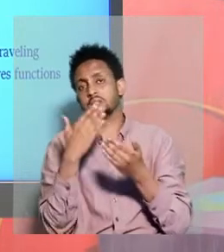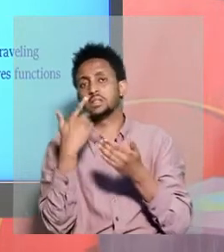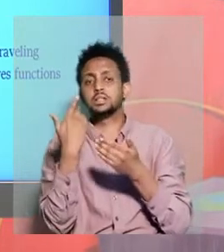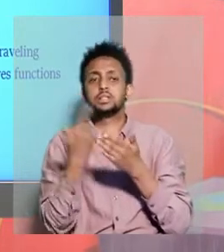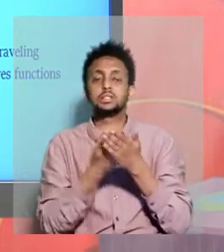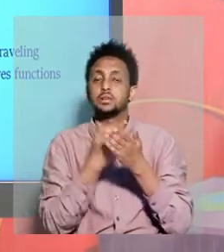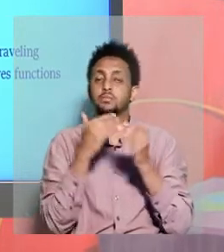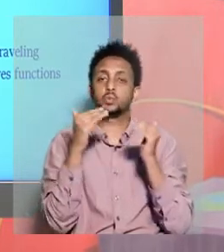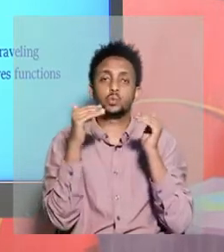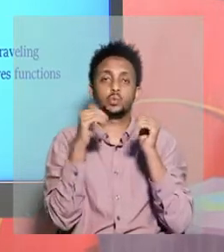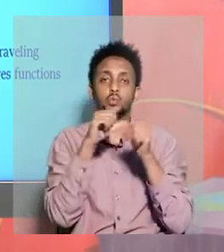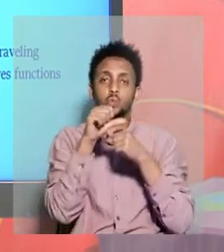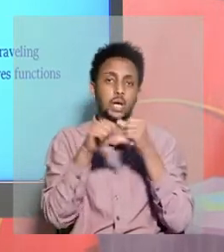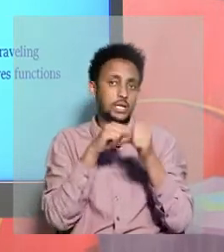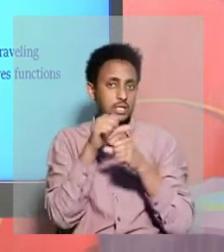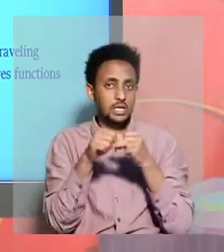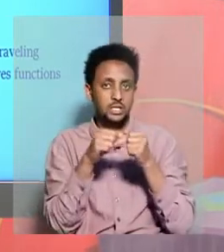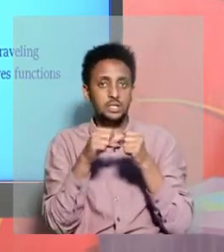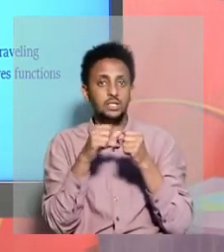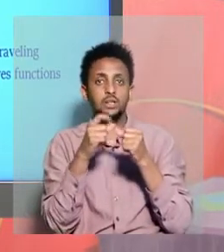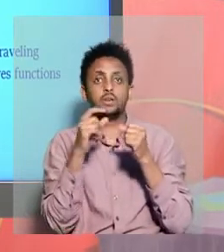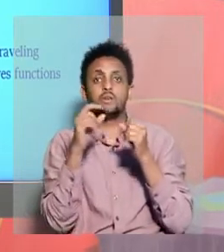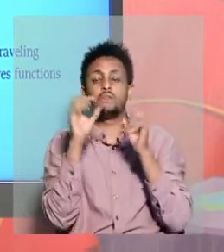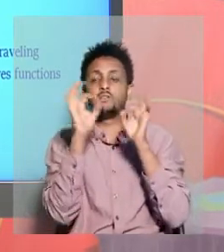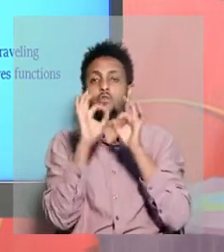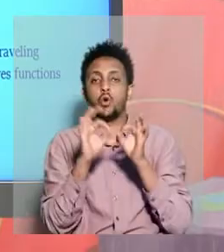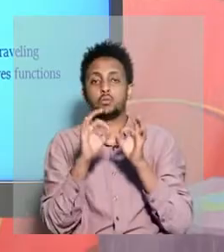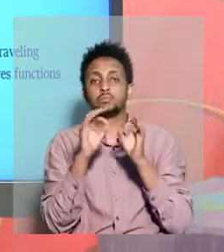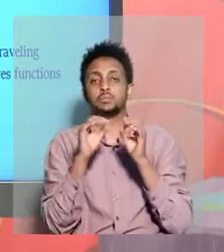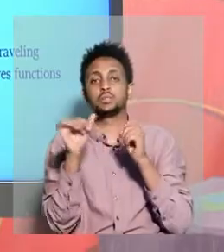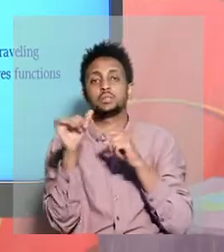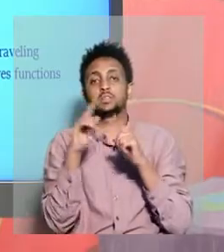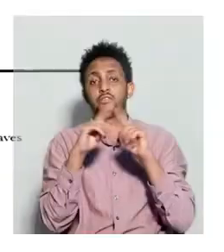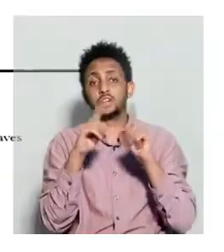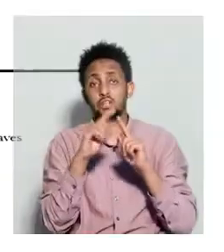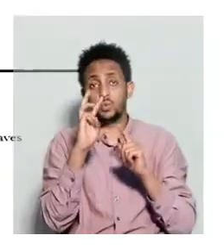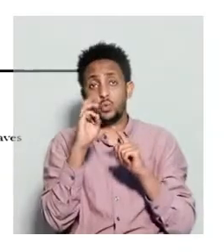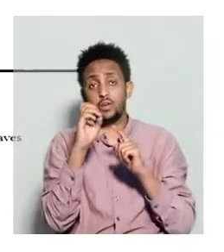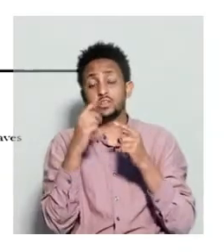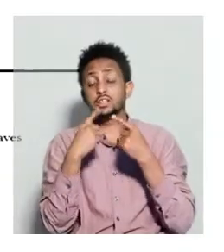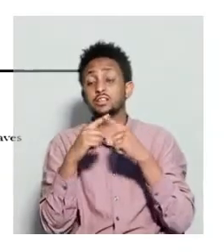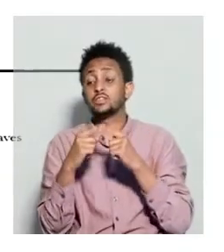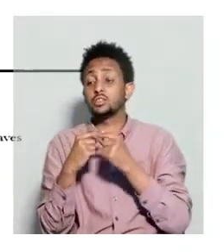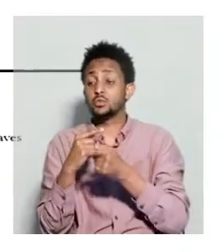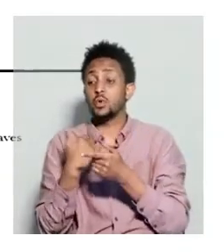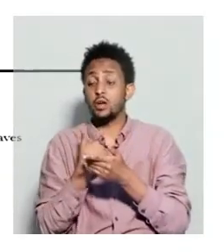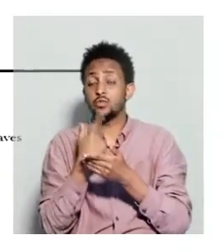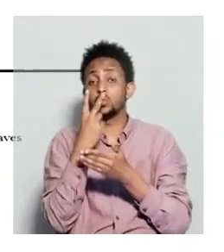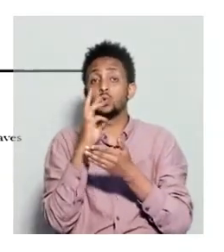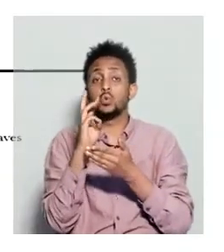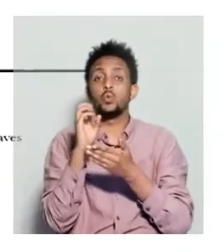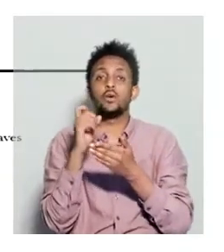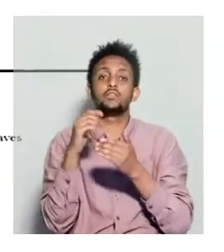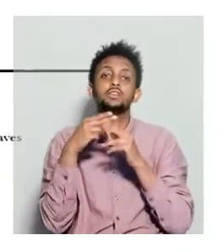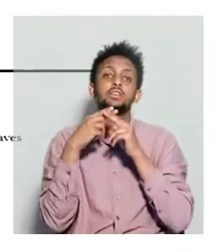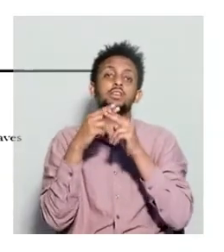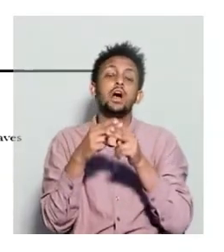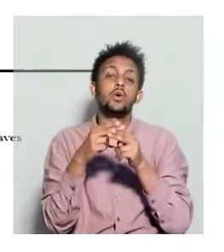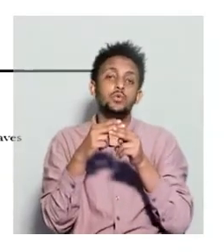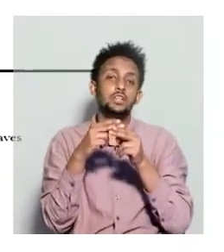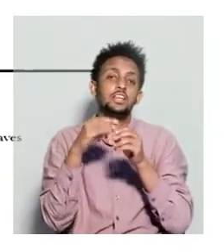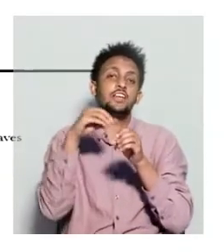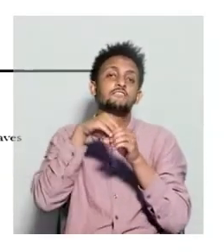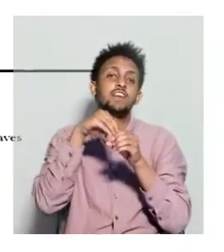summed together or interfere together and forms a different pattern of the waves. So here, these two waves are known to be